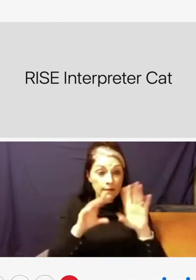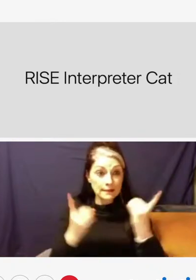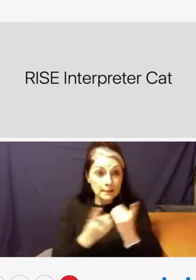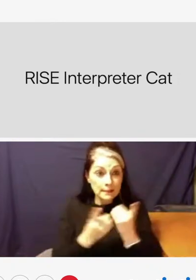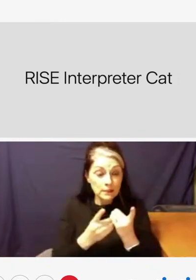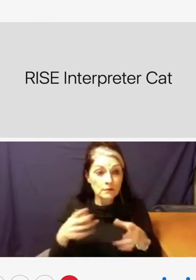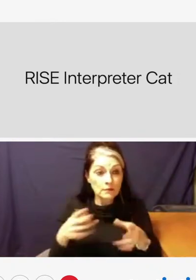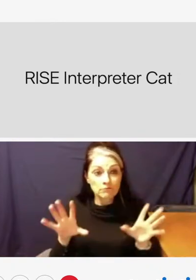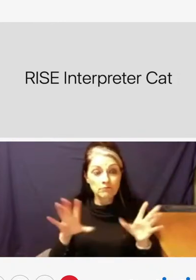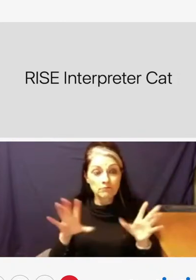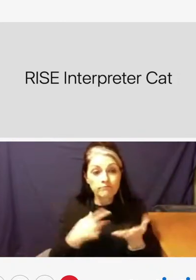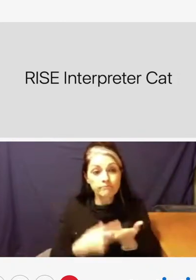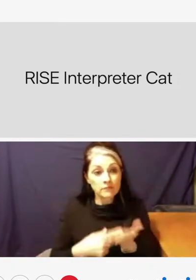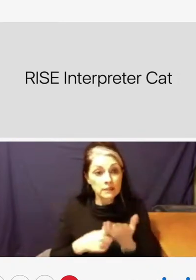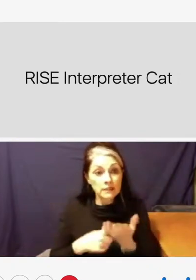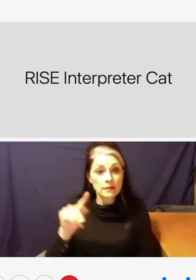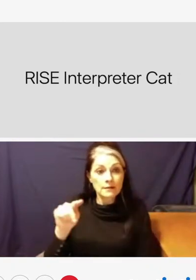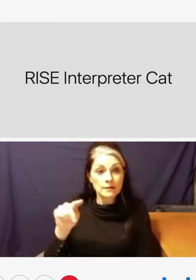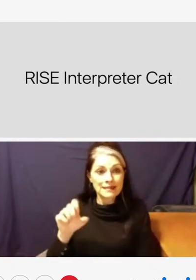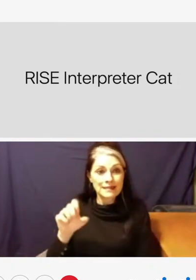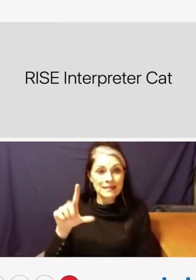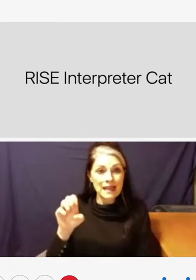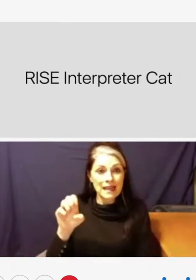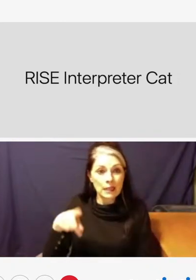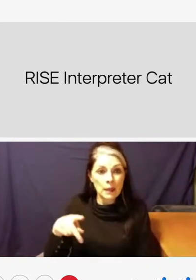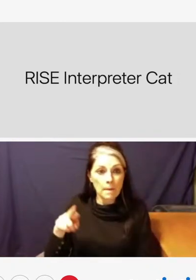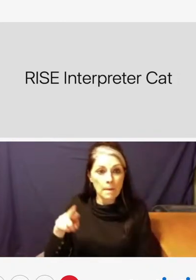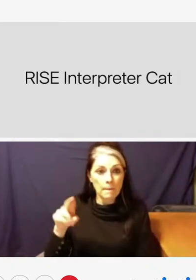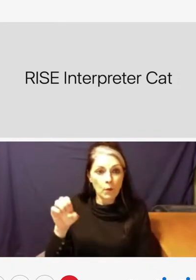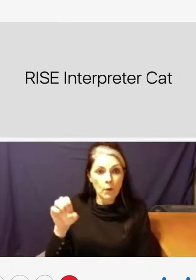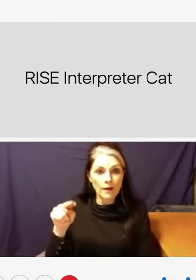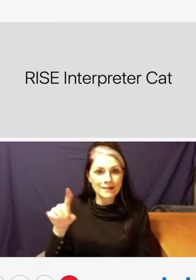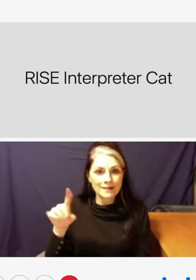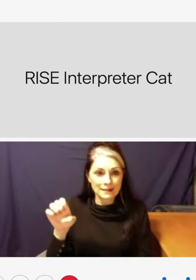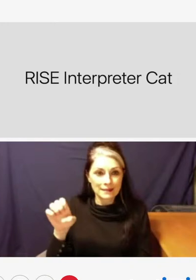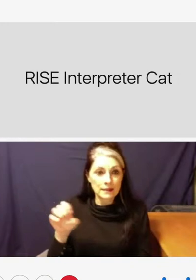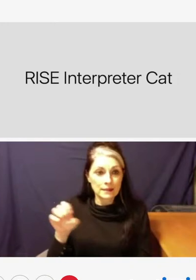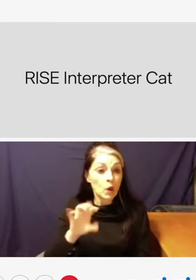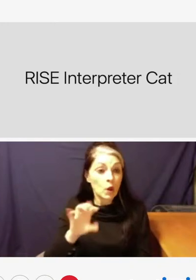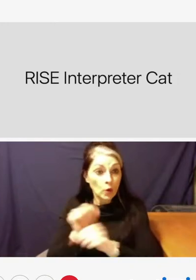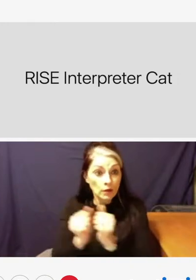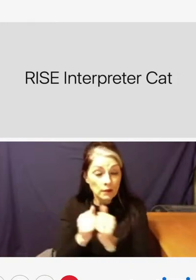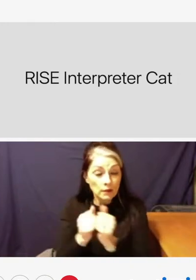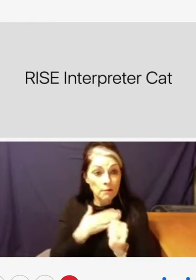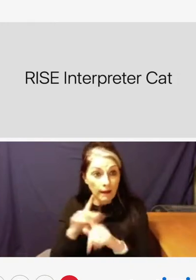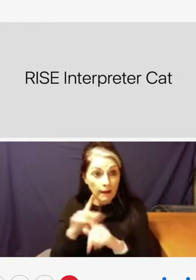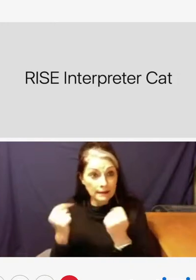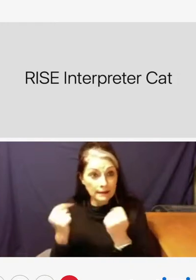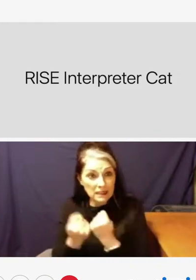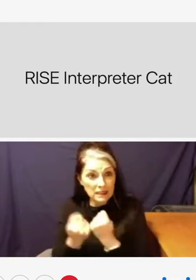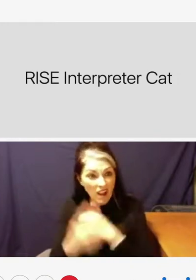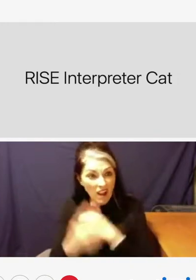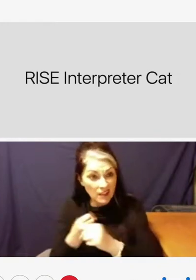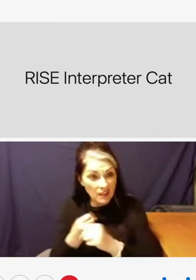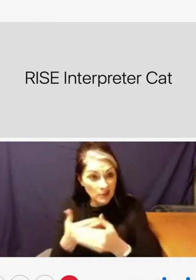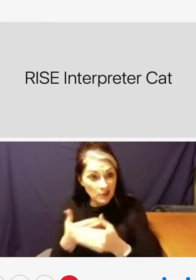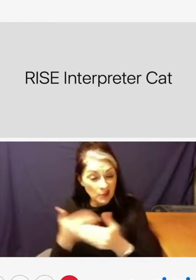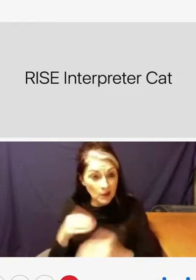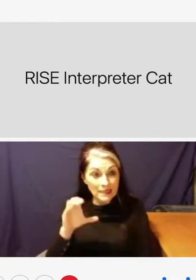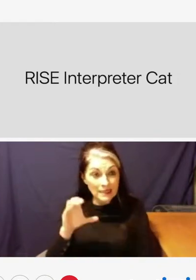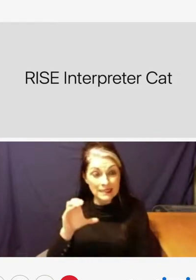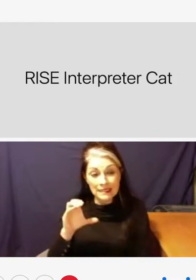fact uh Mr alond Daris and I we worked on this about five years ago when I was the CBO worked on the budgeting for